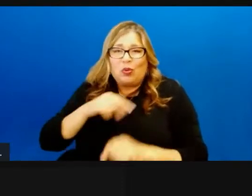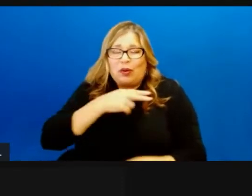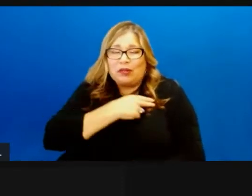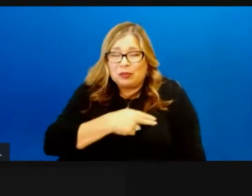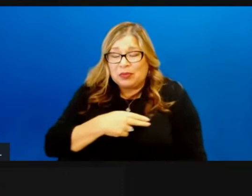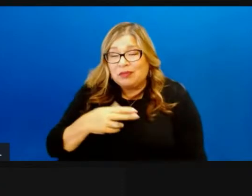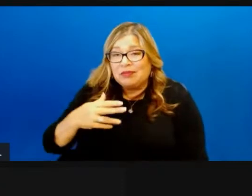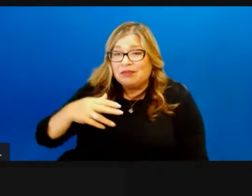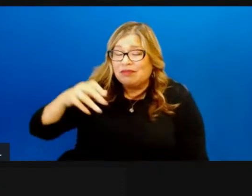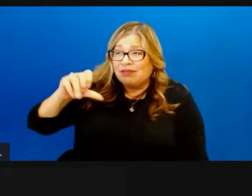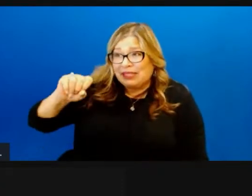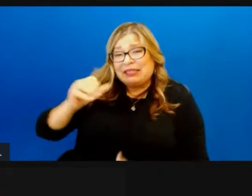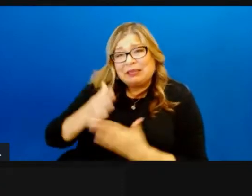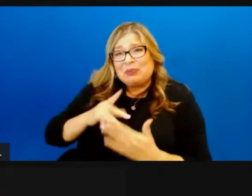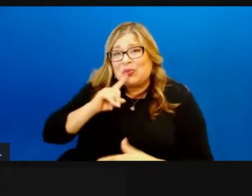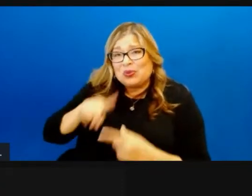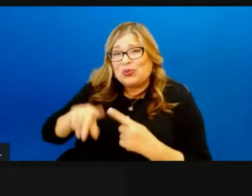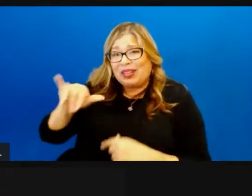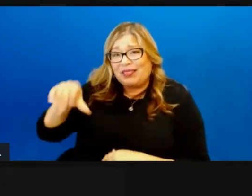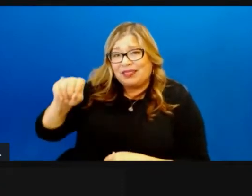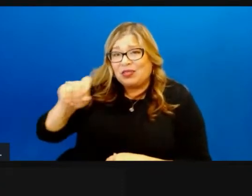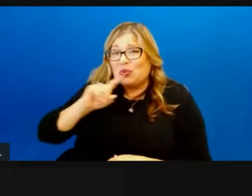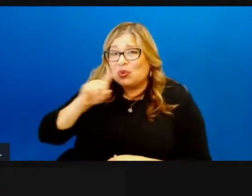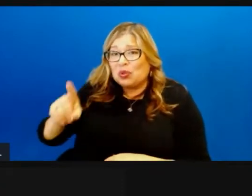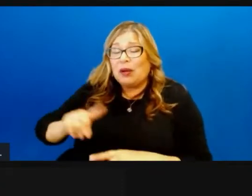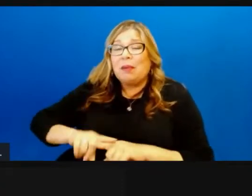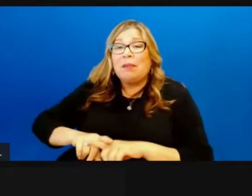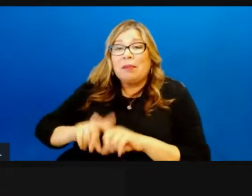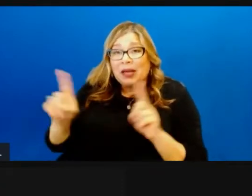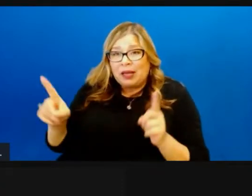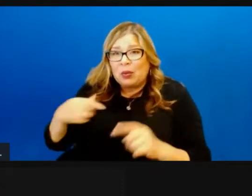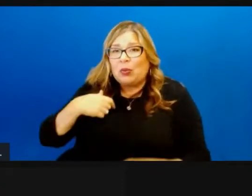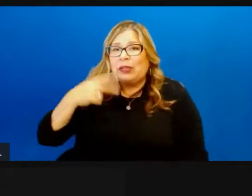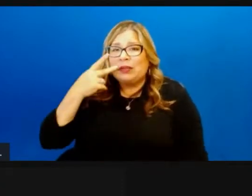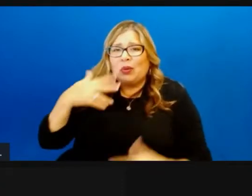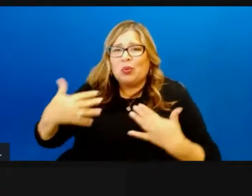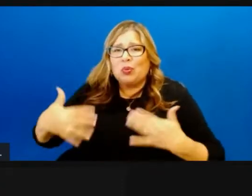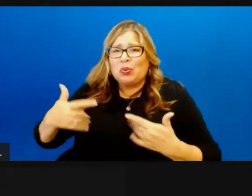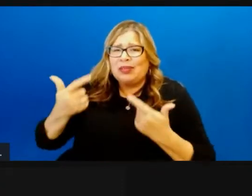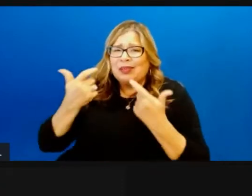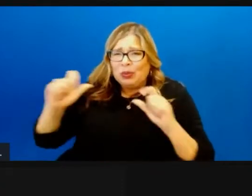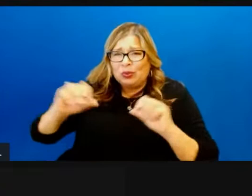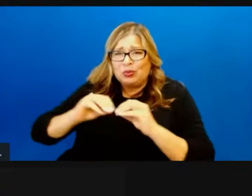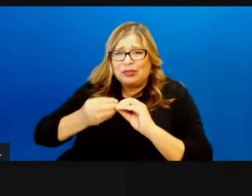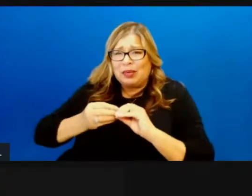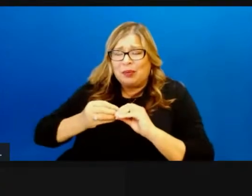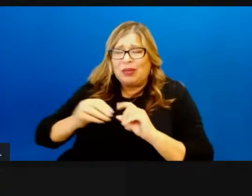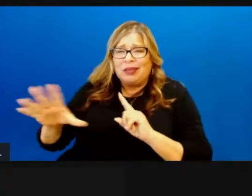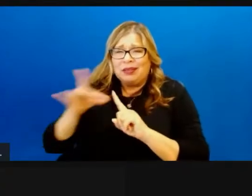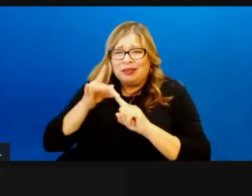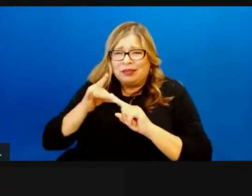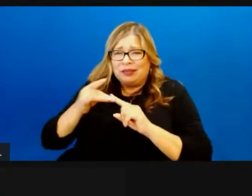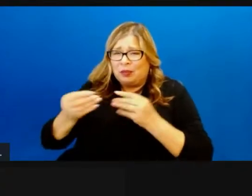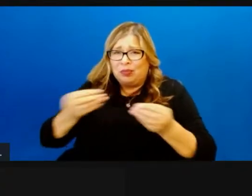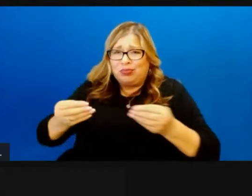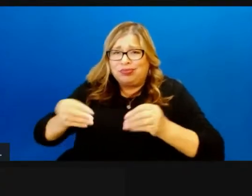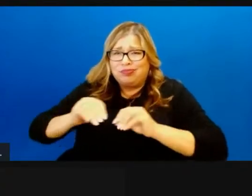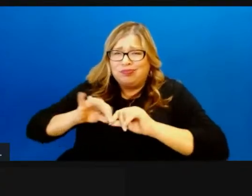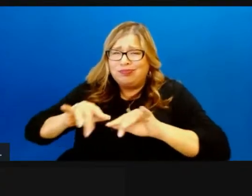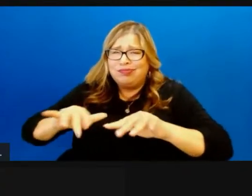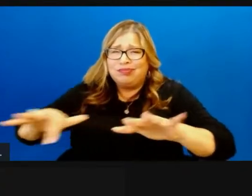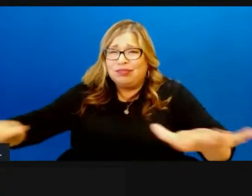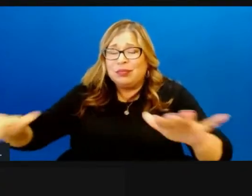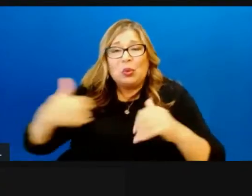saw a tremendous amount of transmission, a tremendous amount of infection. We've seen people infected in many different